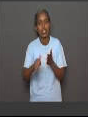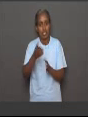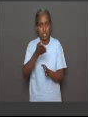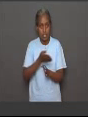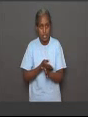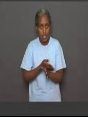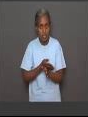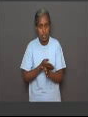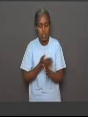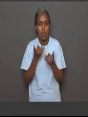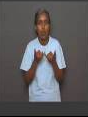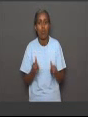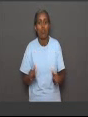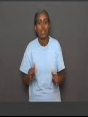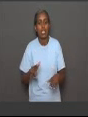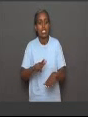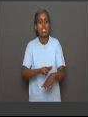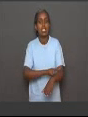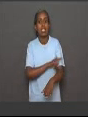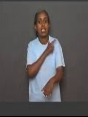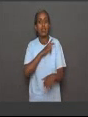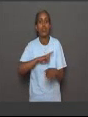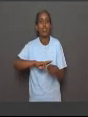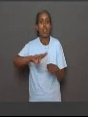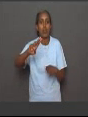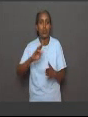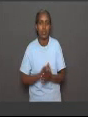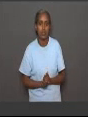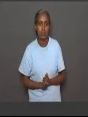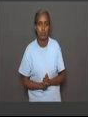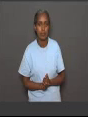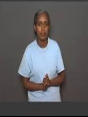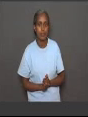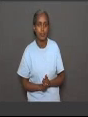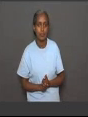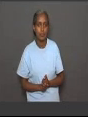side over the length of the hypotenuse.